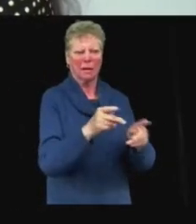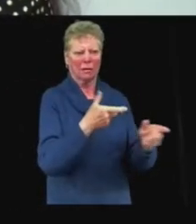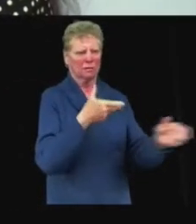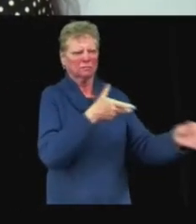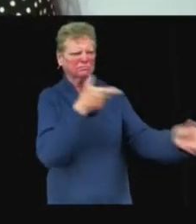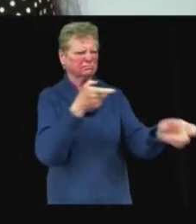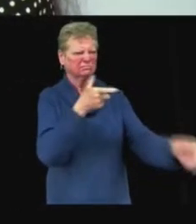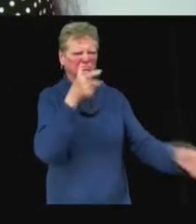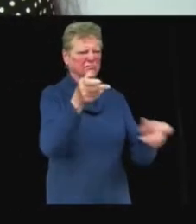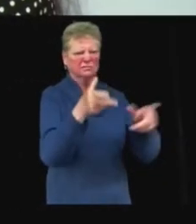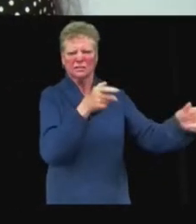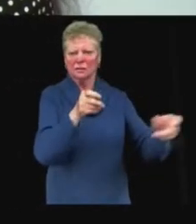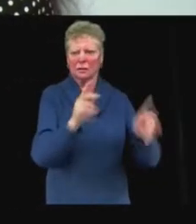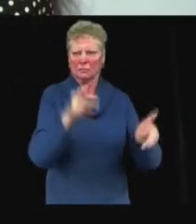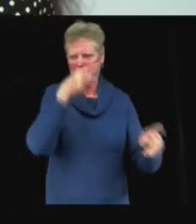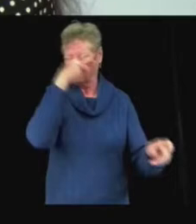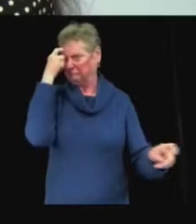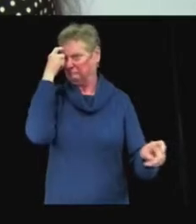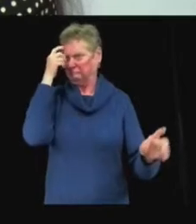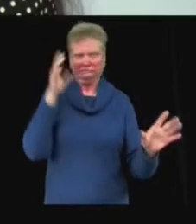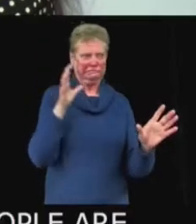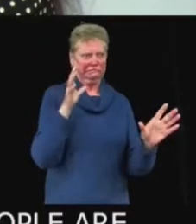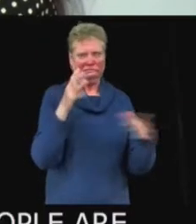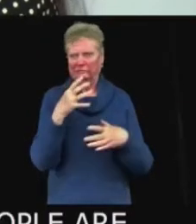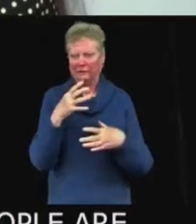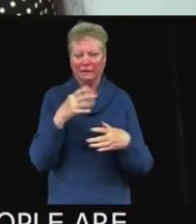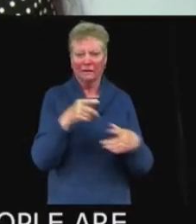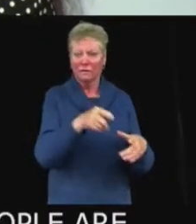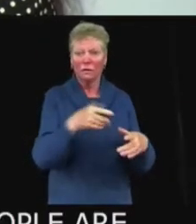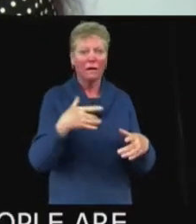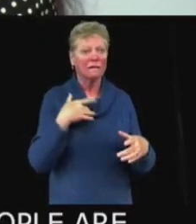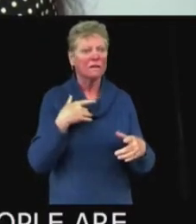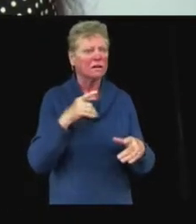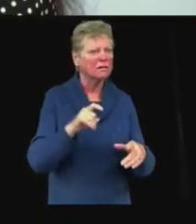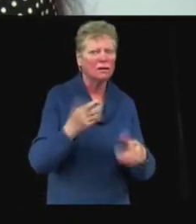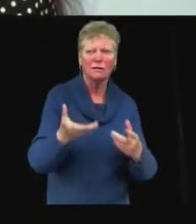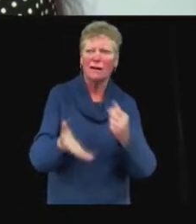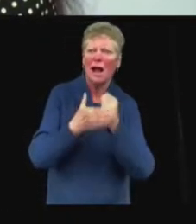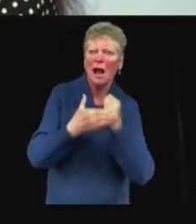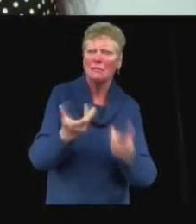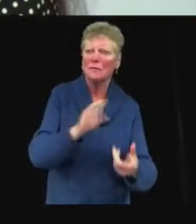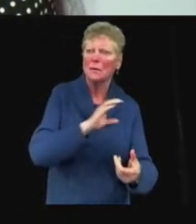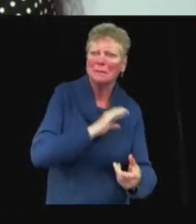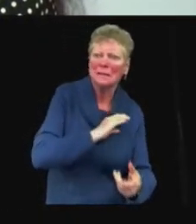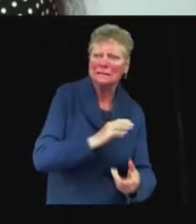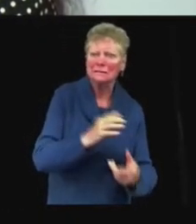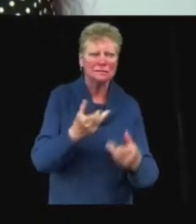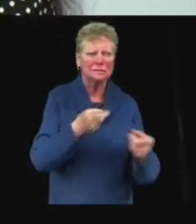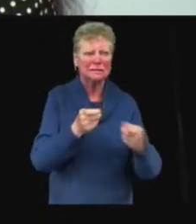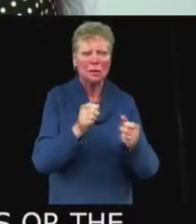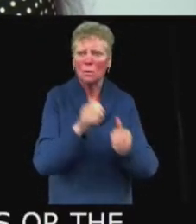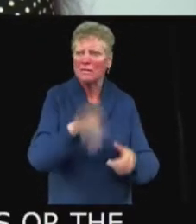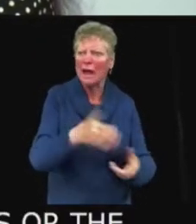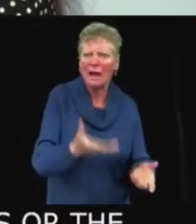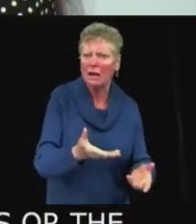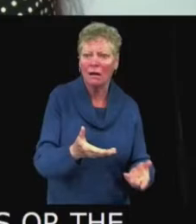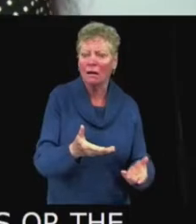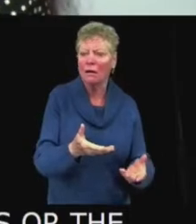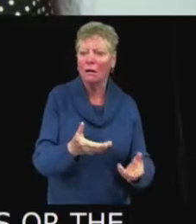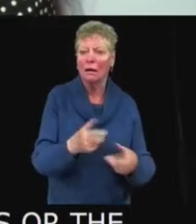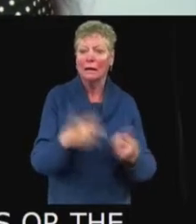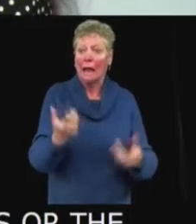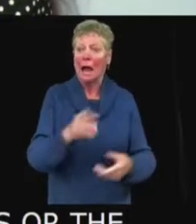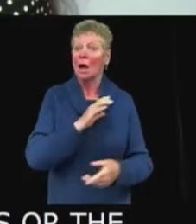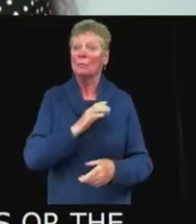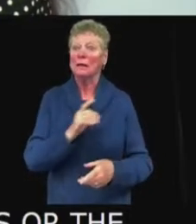already from that, and then feel that rather than receiving help or resources, or, you know, the police being able to deal with that scenario, what they get now is a